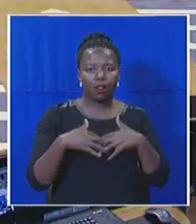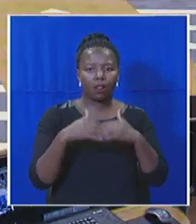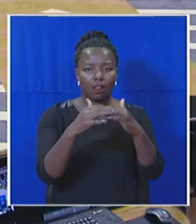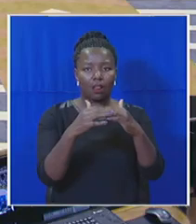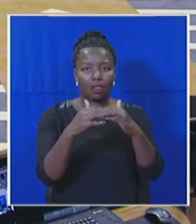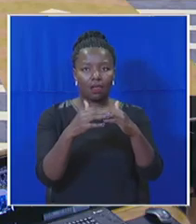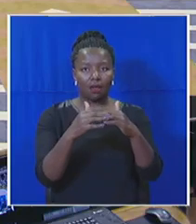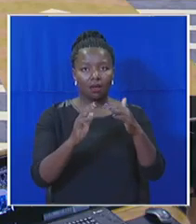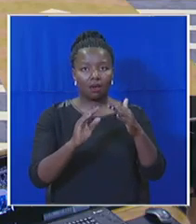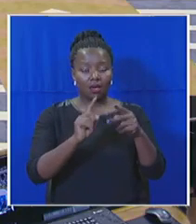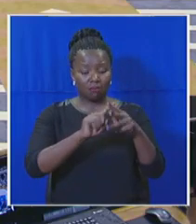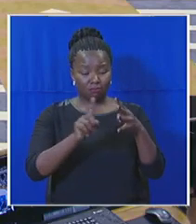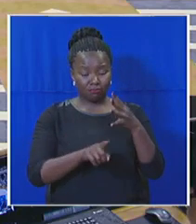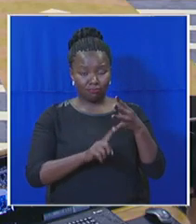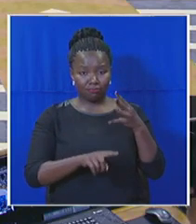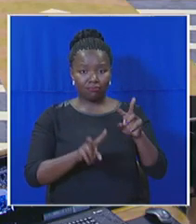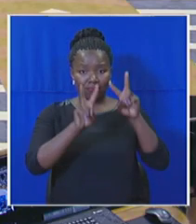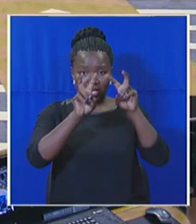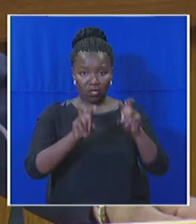those issues that were raised.